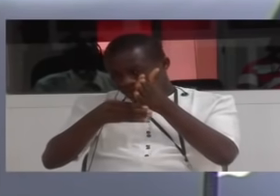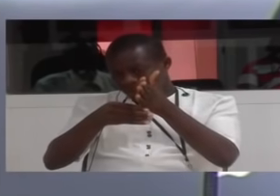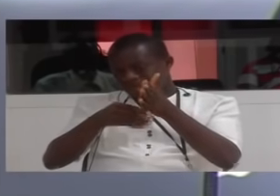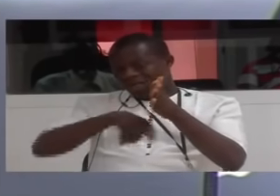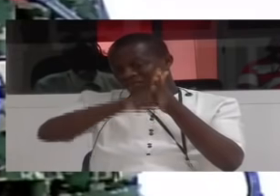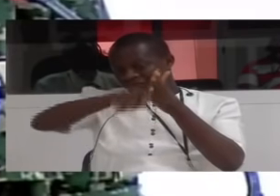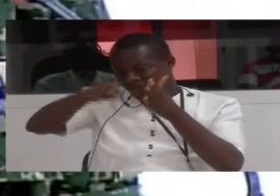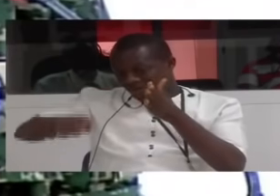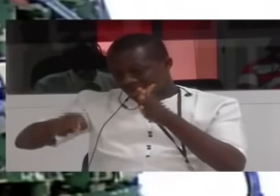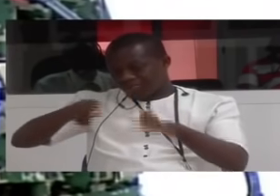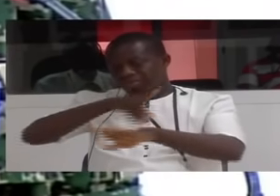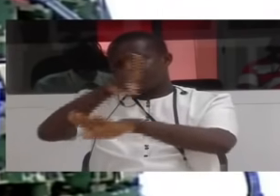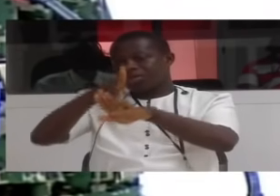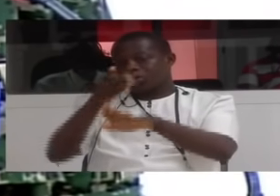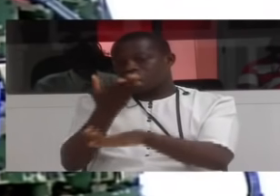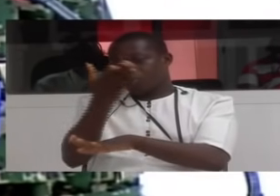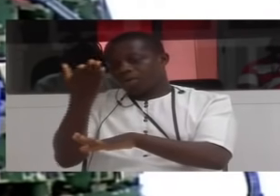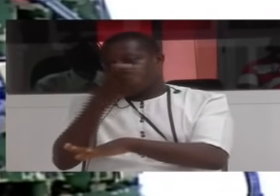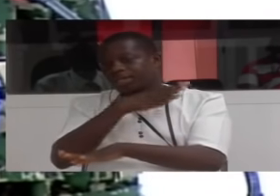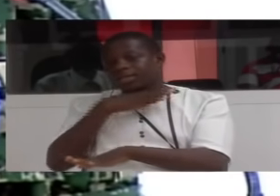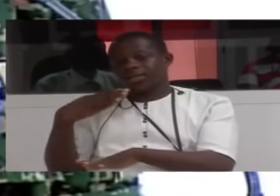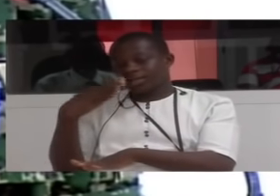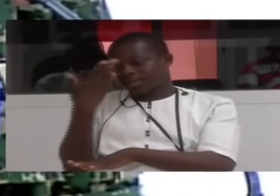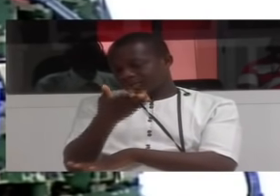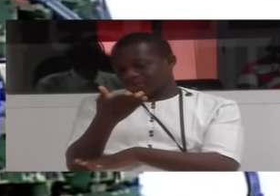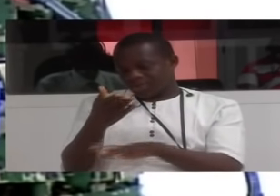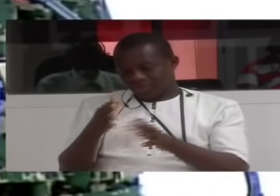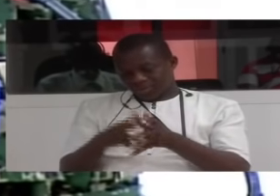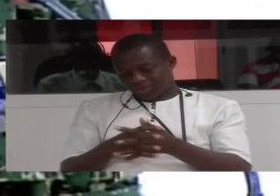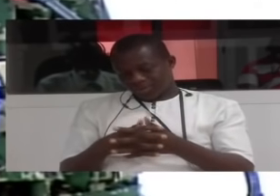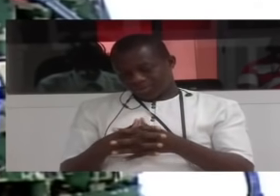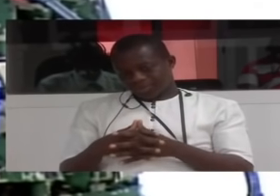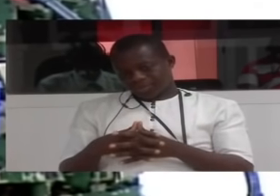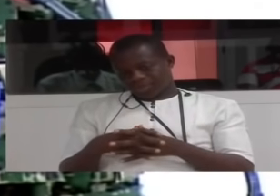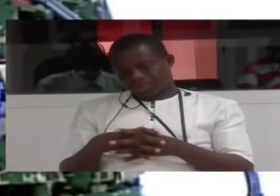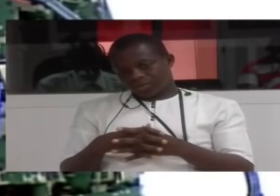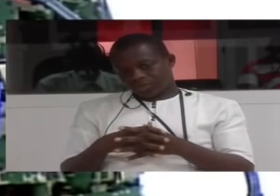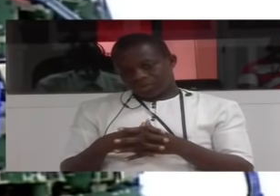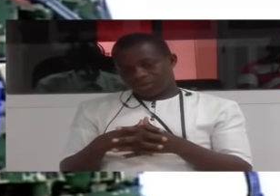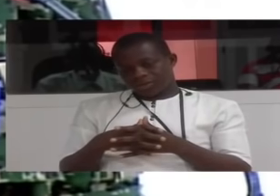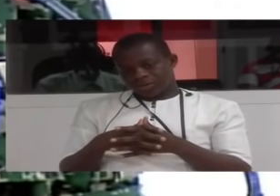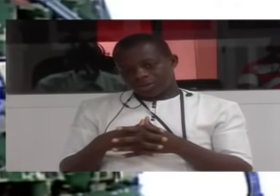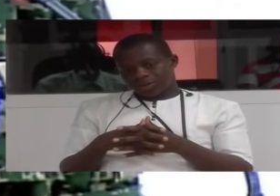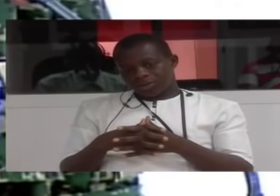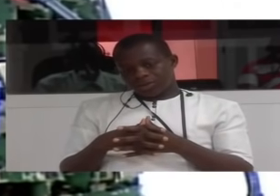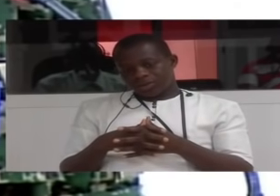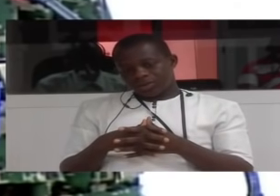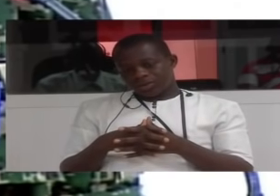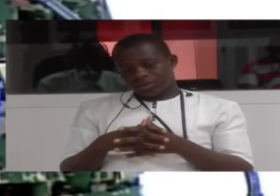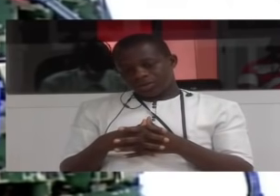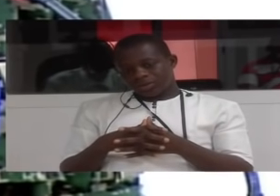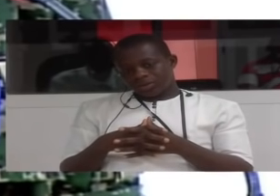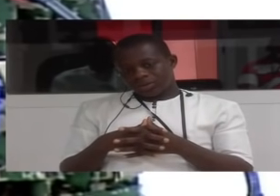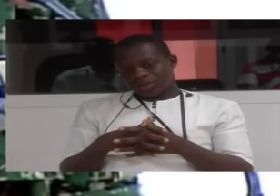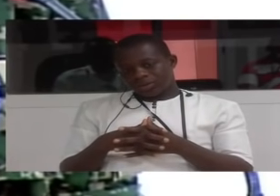ne Solo Bojang mo leen jité yobu leen ci tol wala ci nako fi ngeen reeyé ñaari ndaw